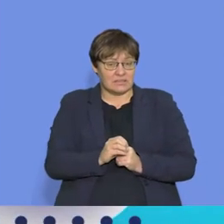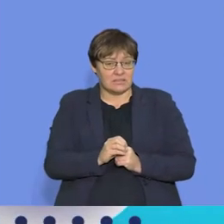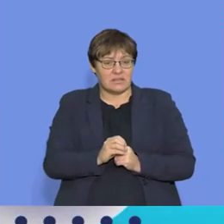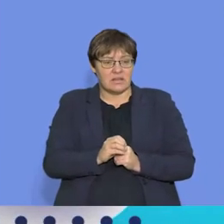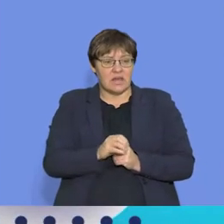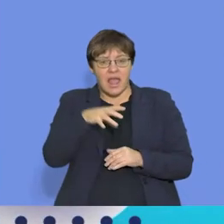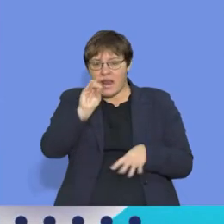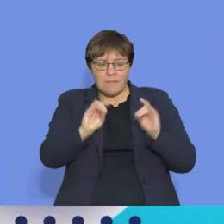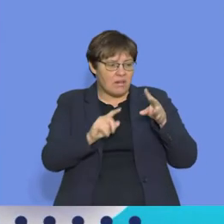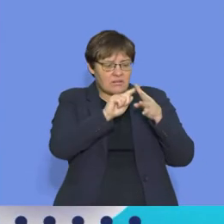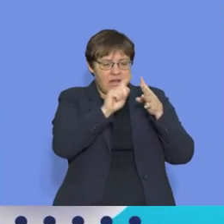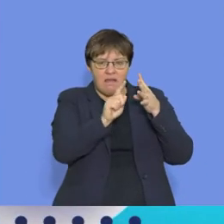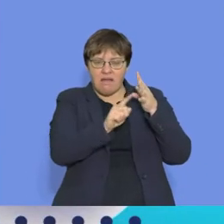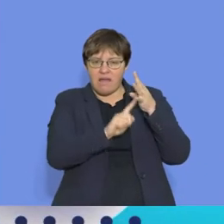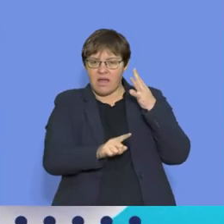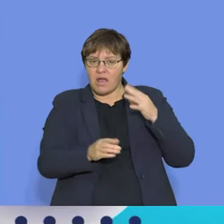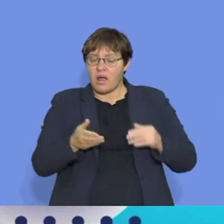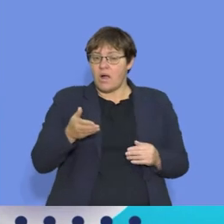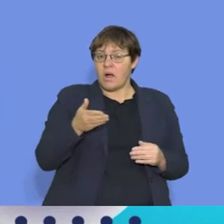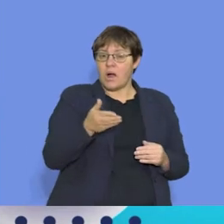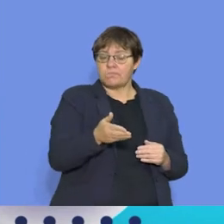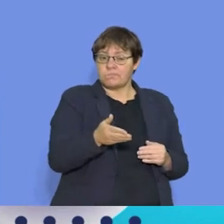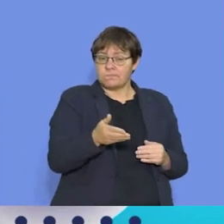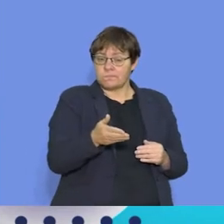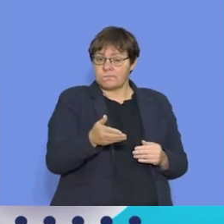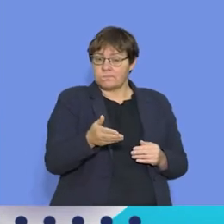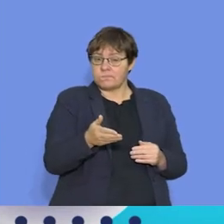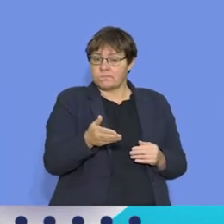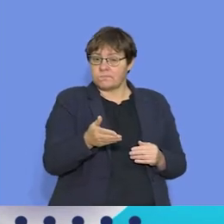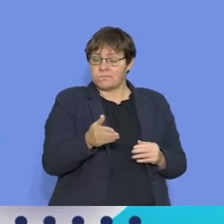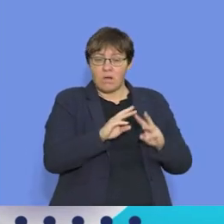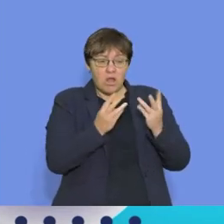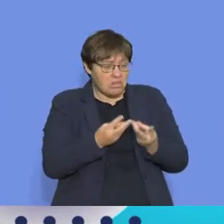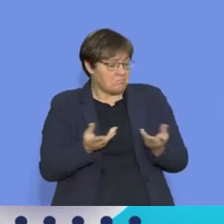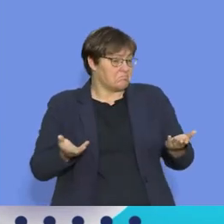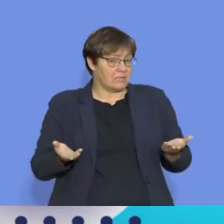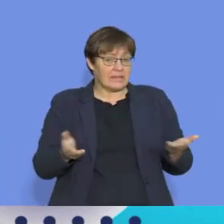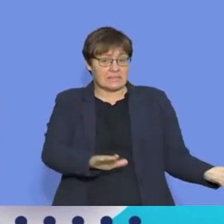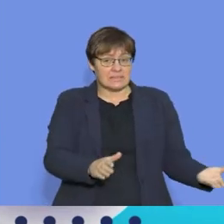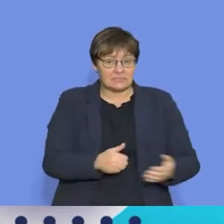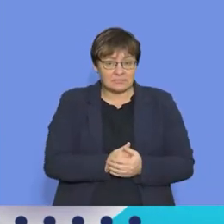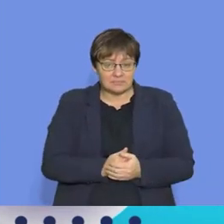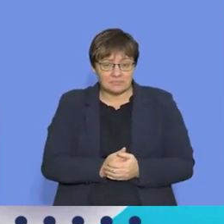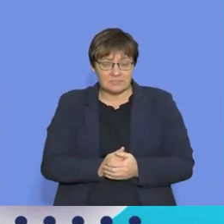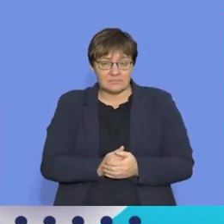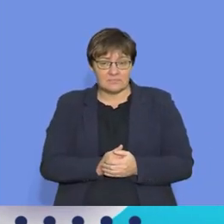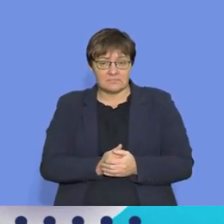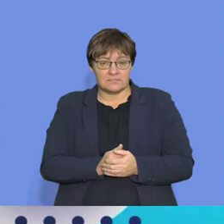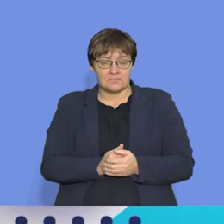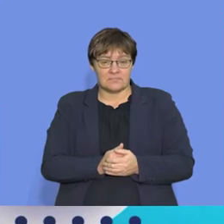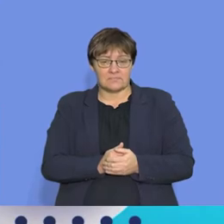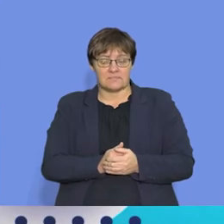of all species that have ever existed on Earth are extinct.